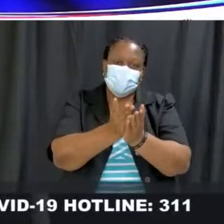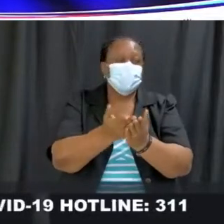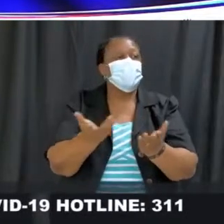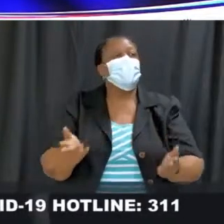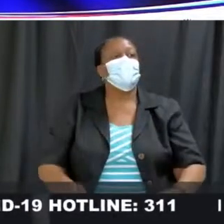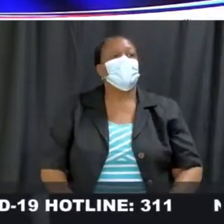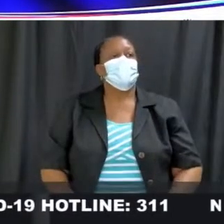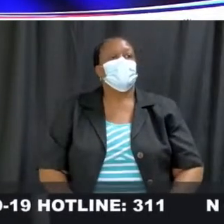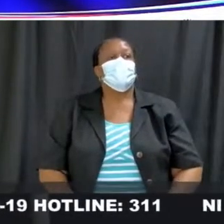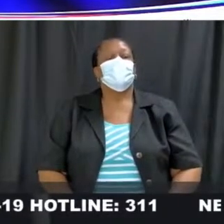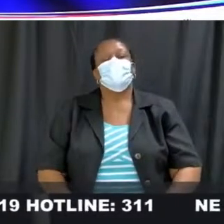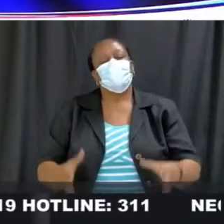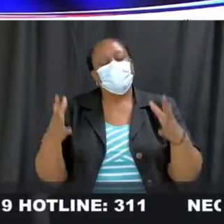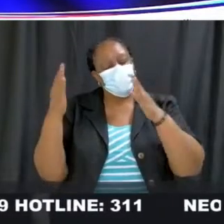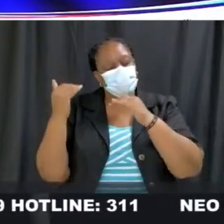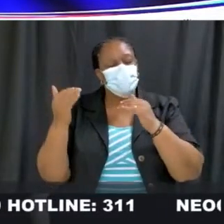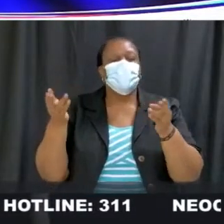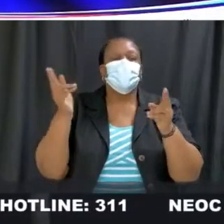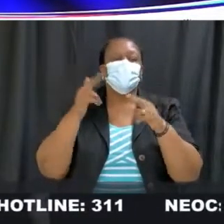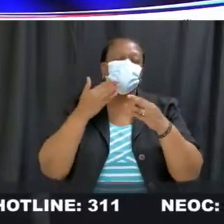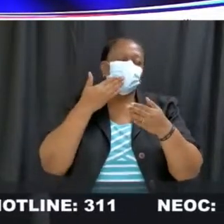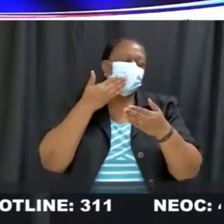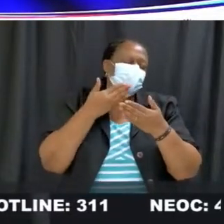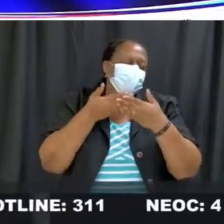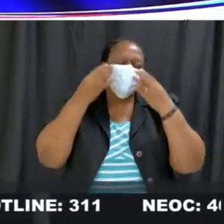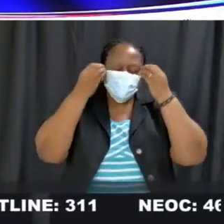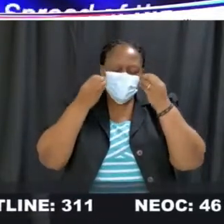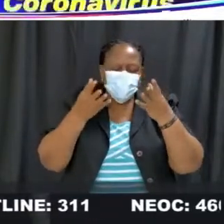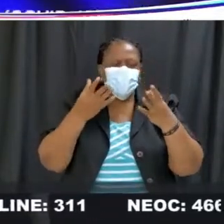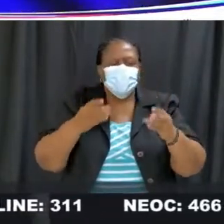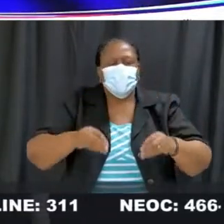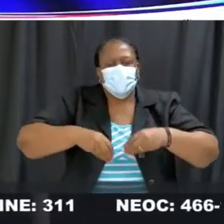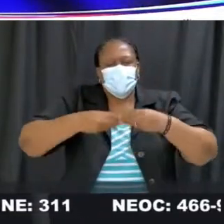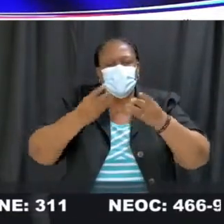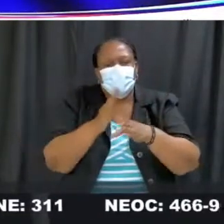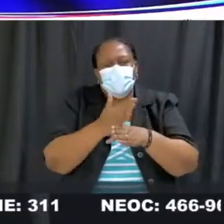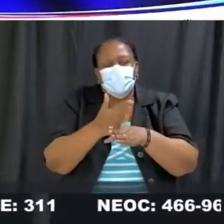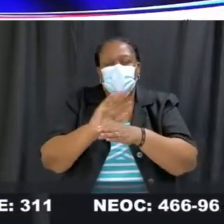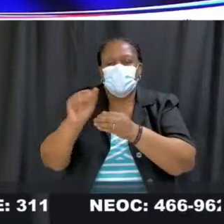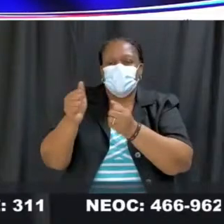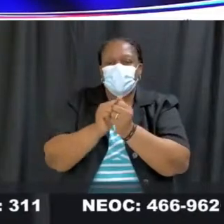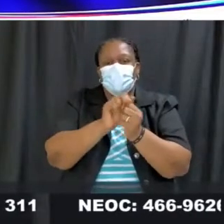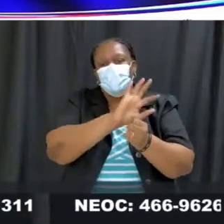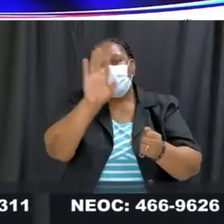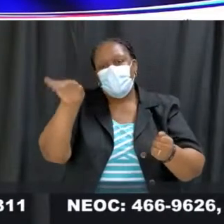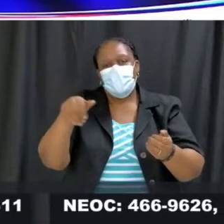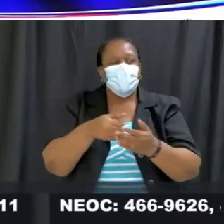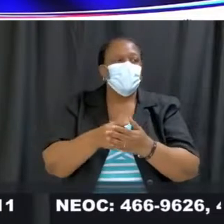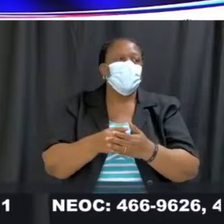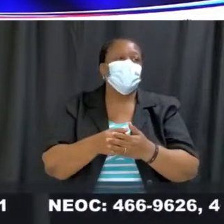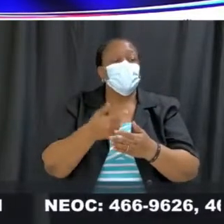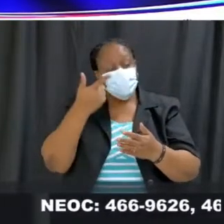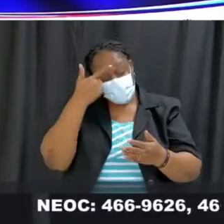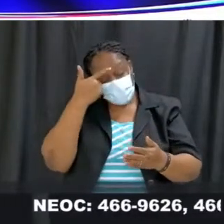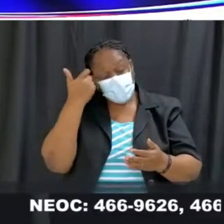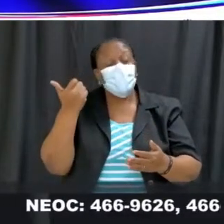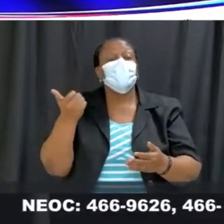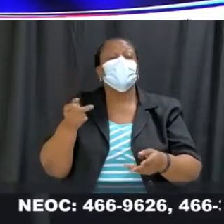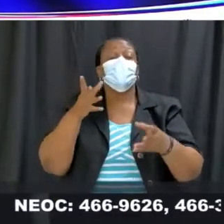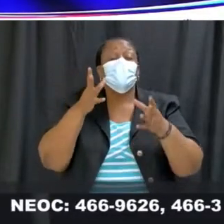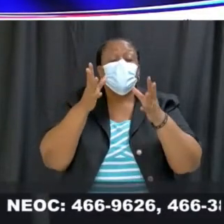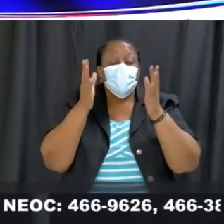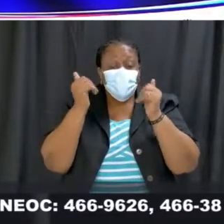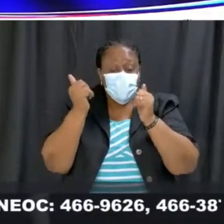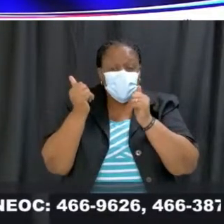bring good news today for you regarding the cruise. However, we will be bringing good news to you, hopefully in the